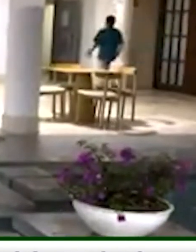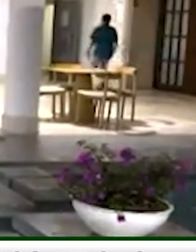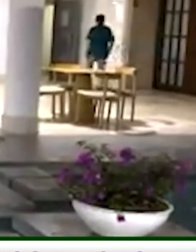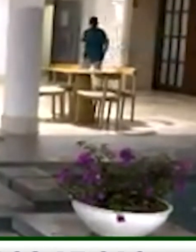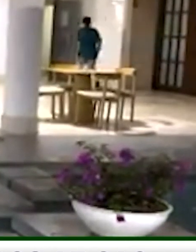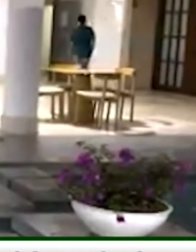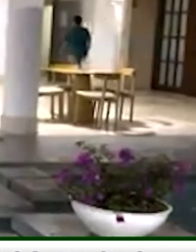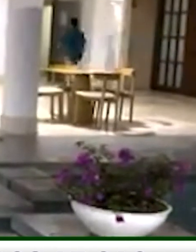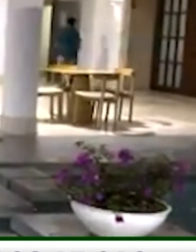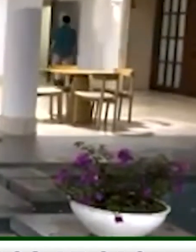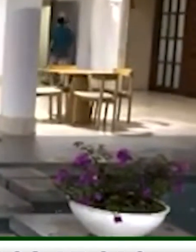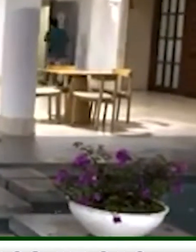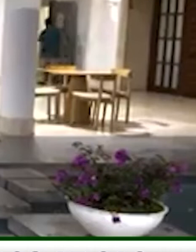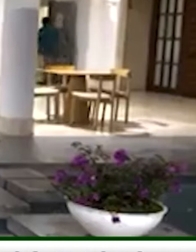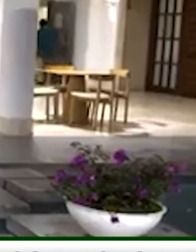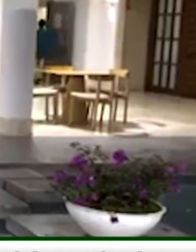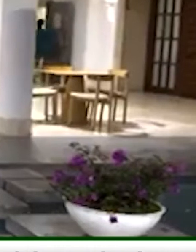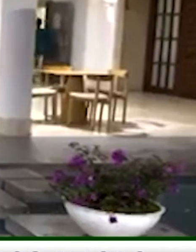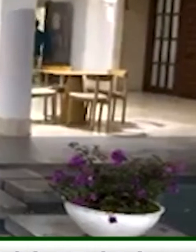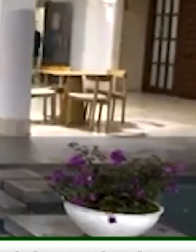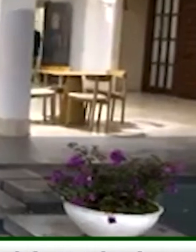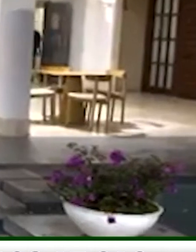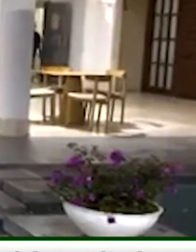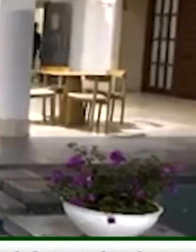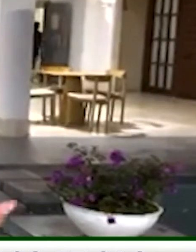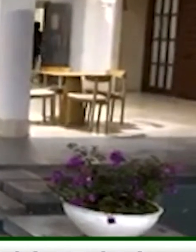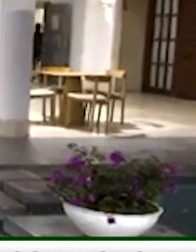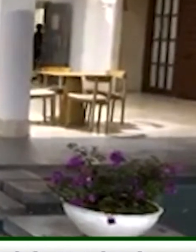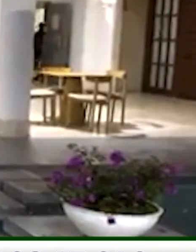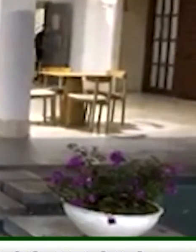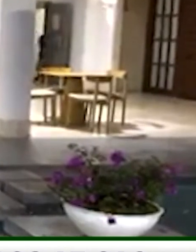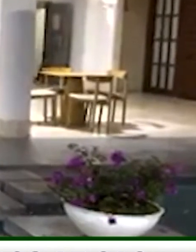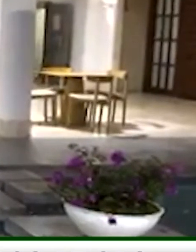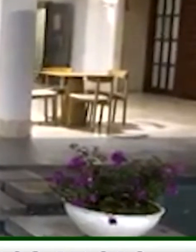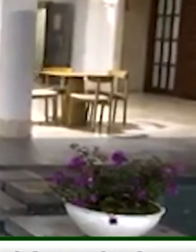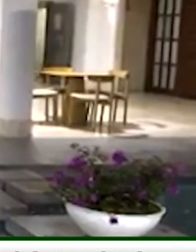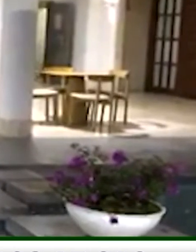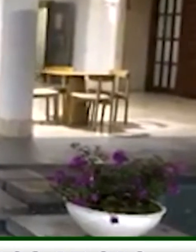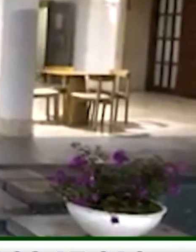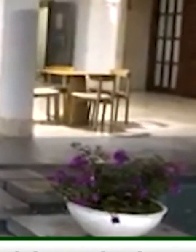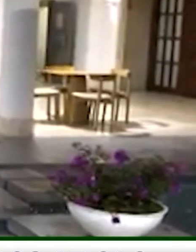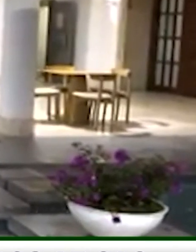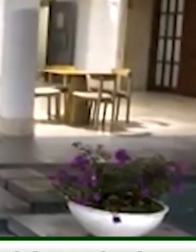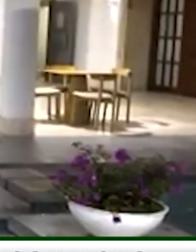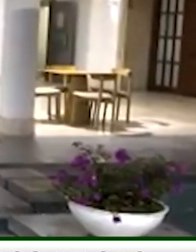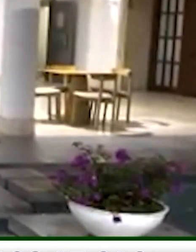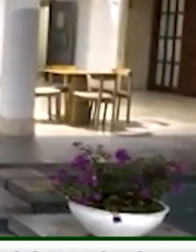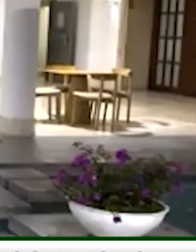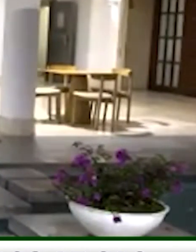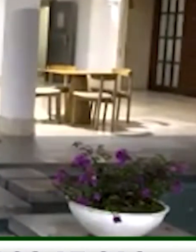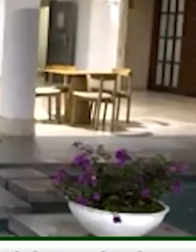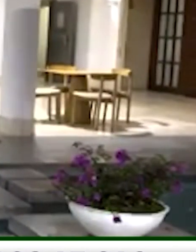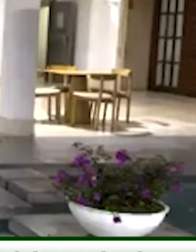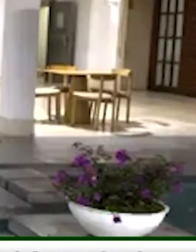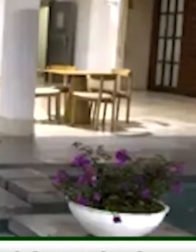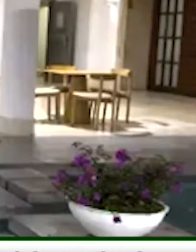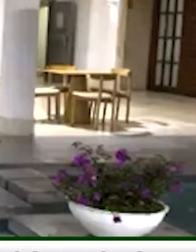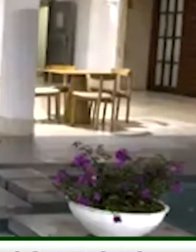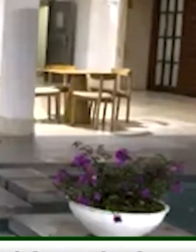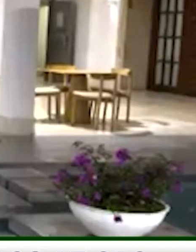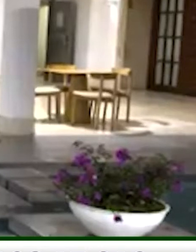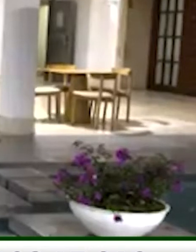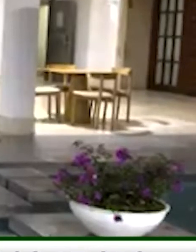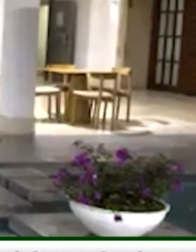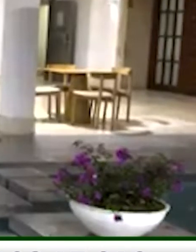I won all of my heats up to the final and won the main final before the grand final with the highest scores of the event, and was